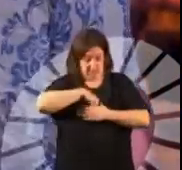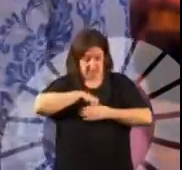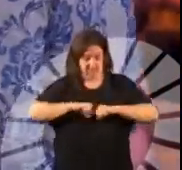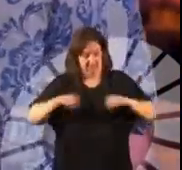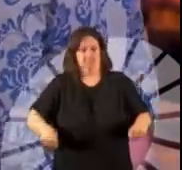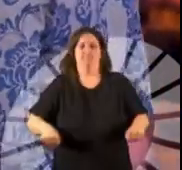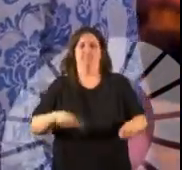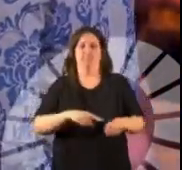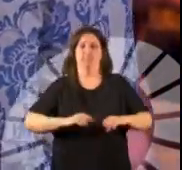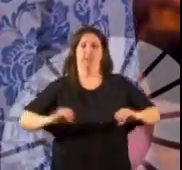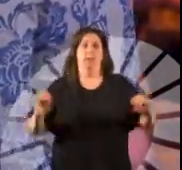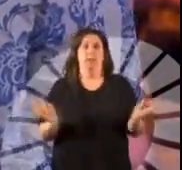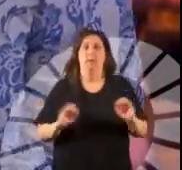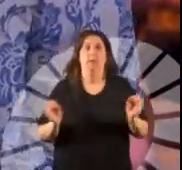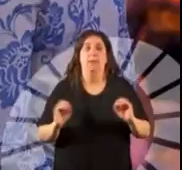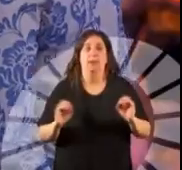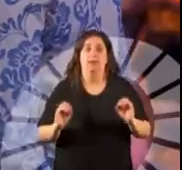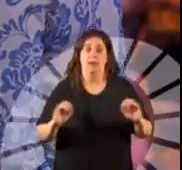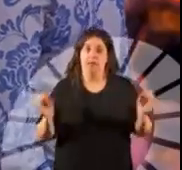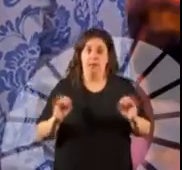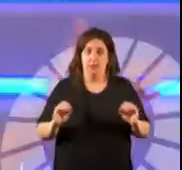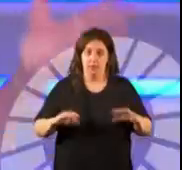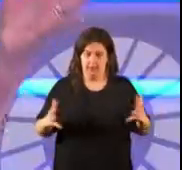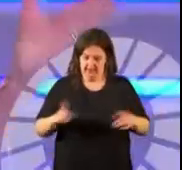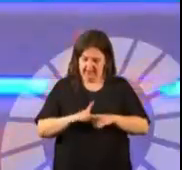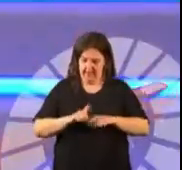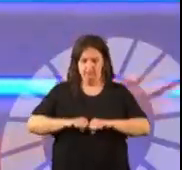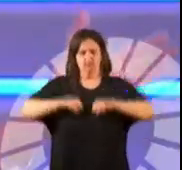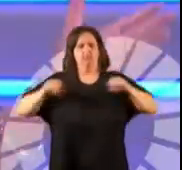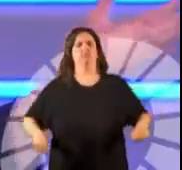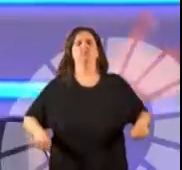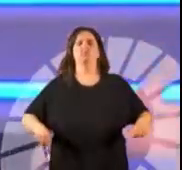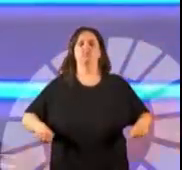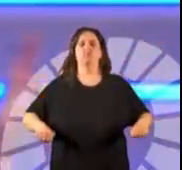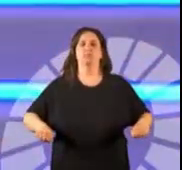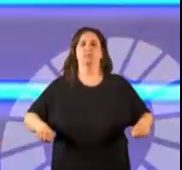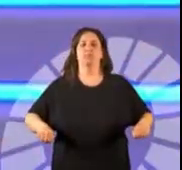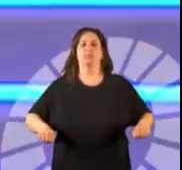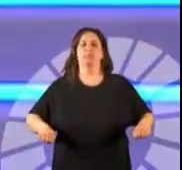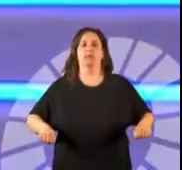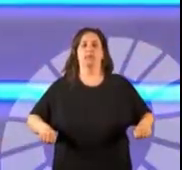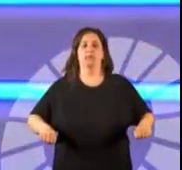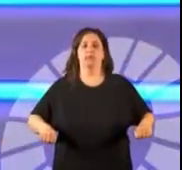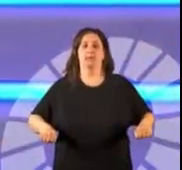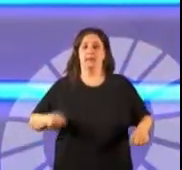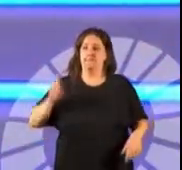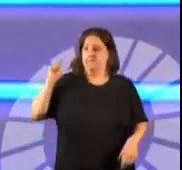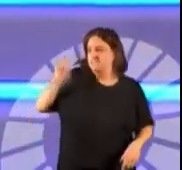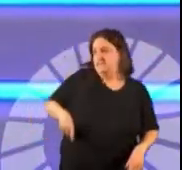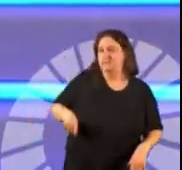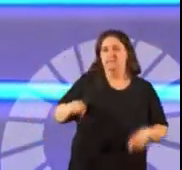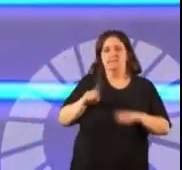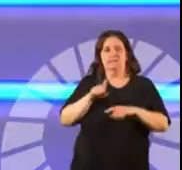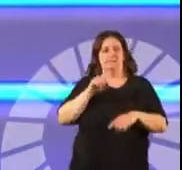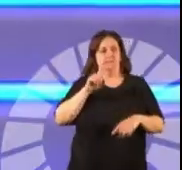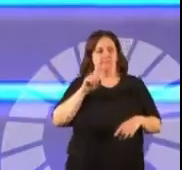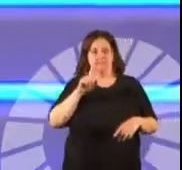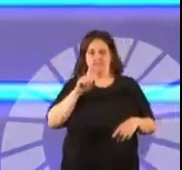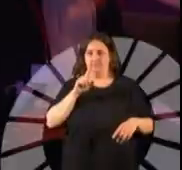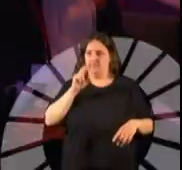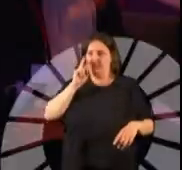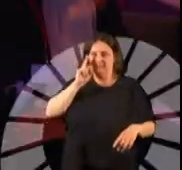kind of organizing and level of commitment that we just heard from Julieta and the